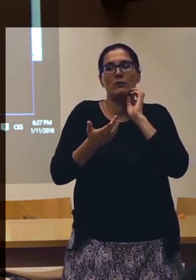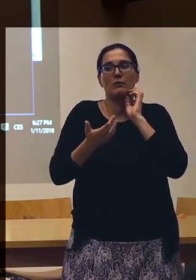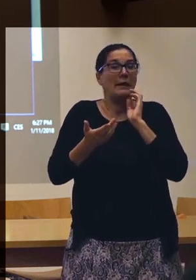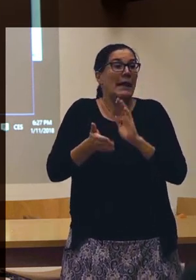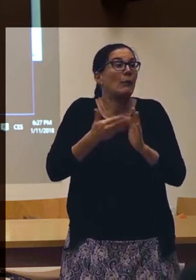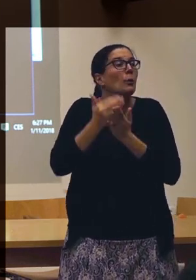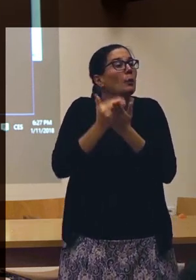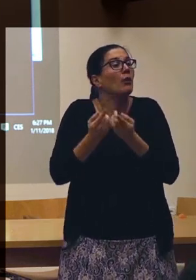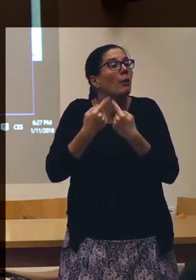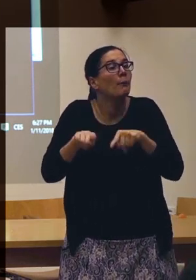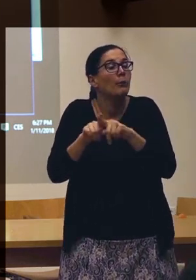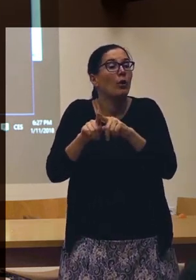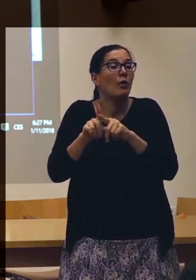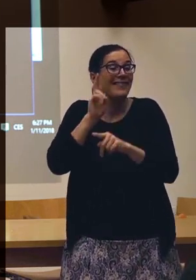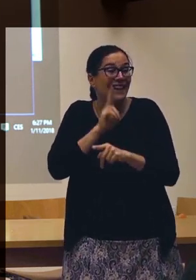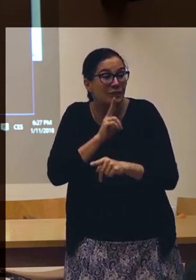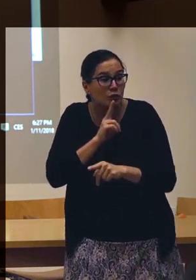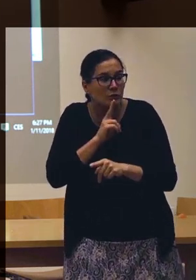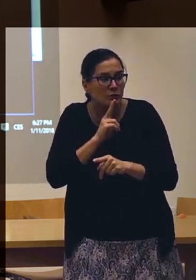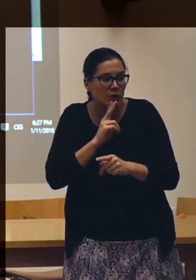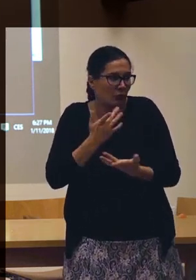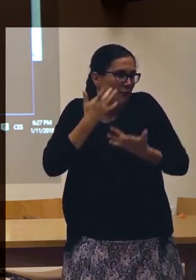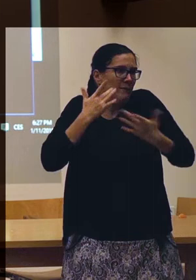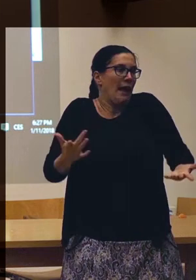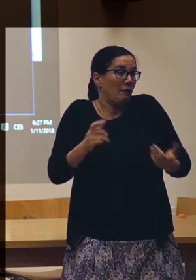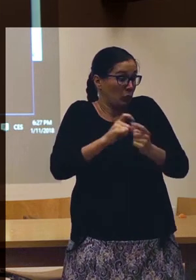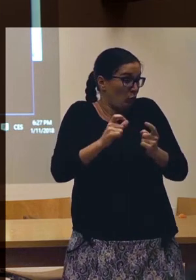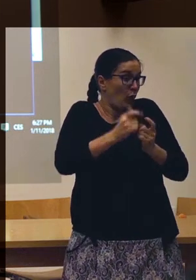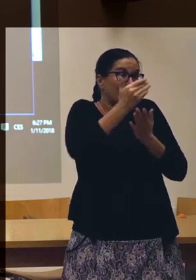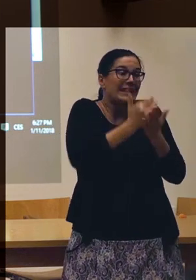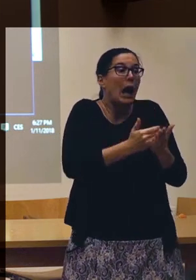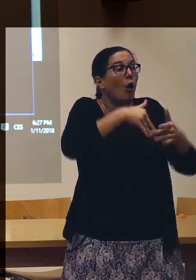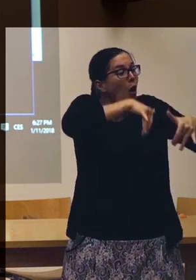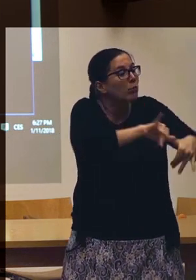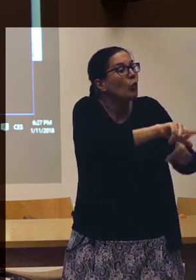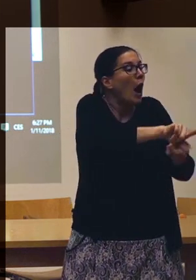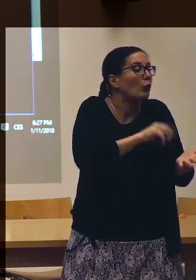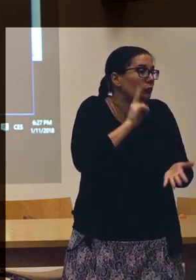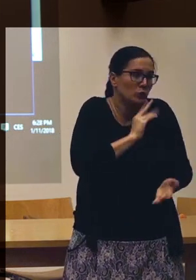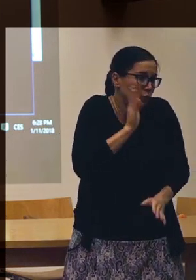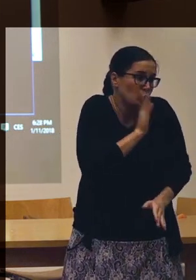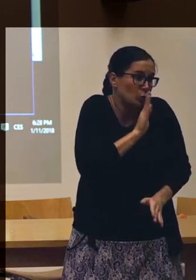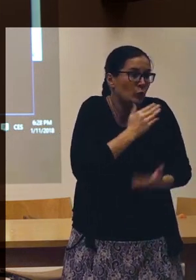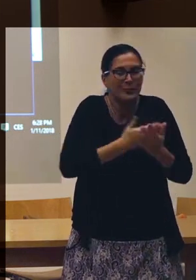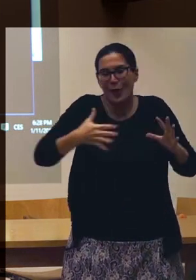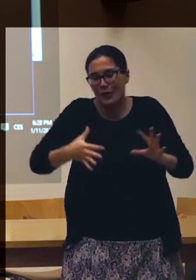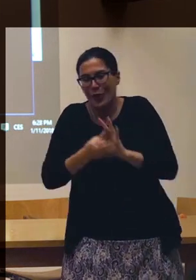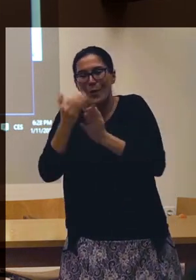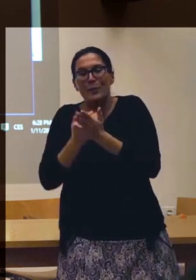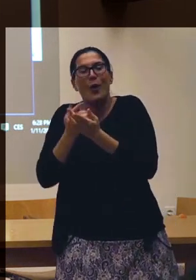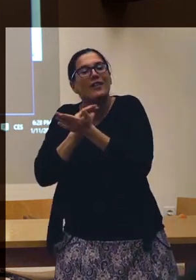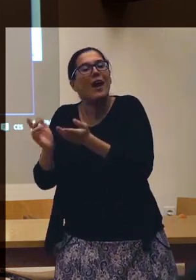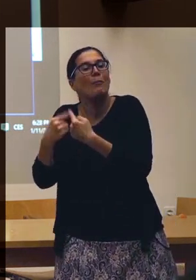bullshit because there is no any deaf person participating in the development of this document. So it's not